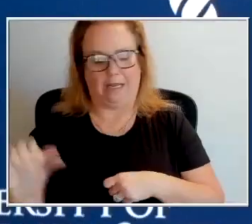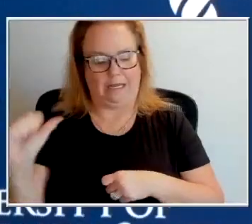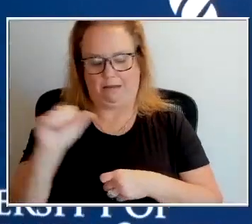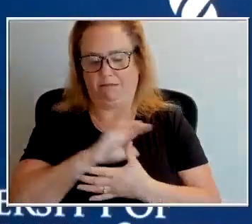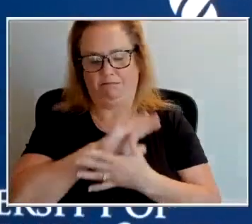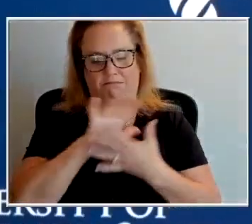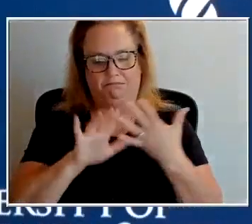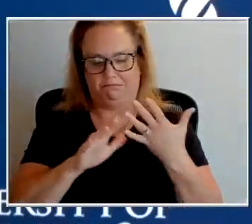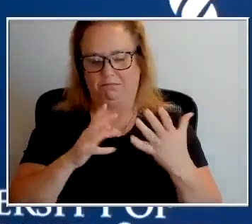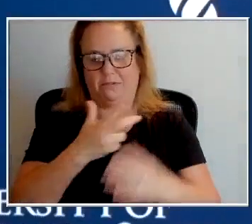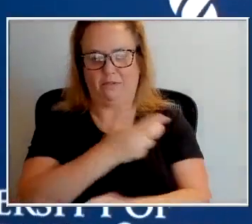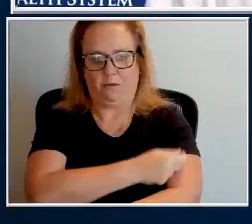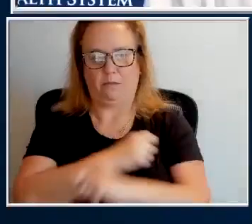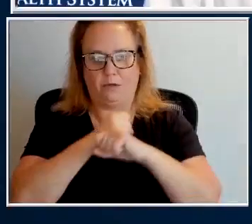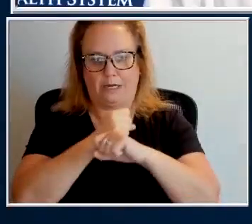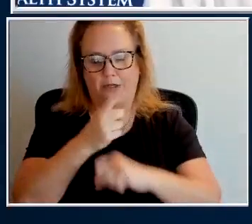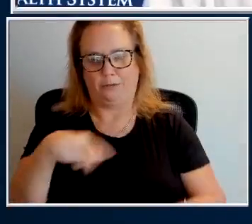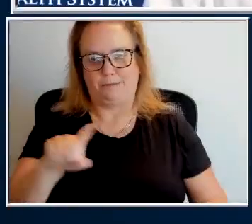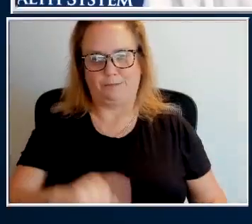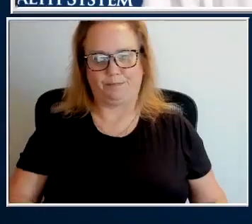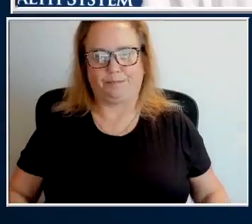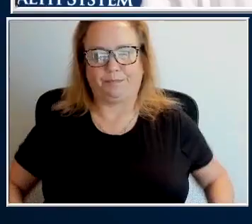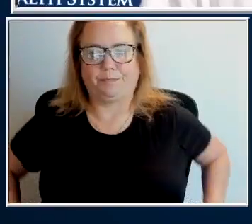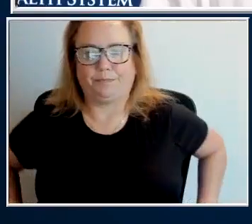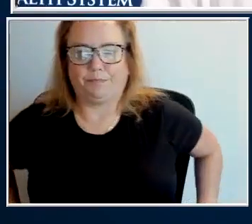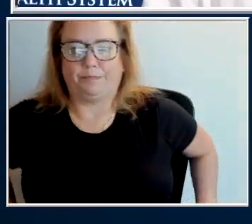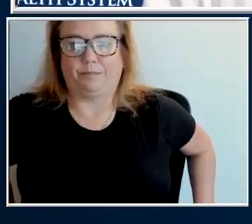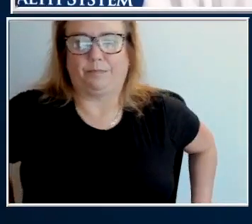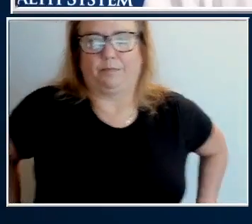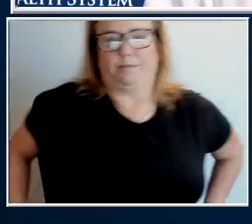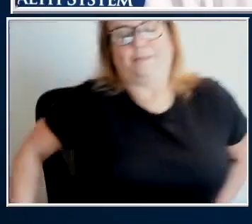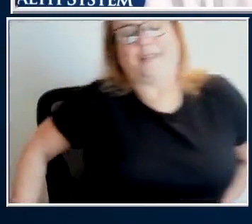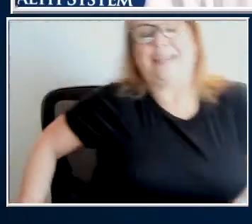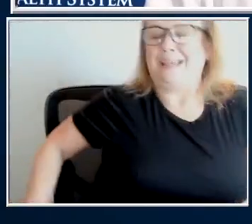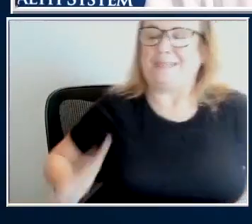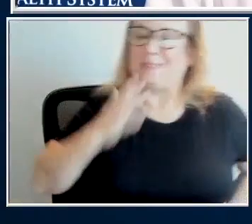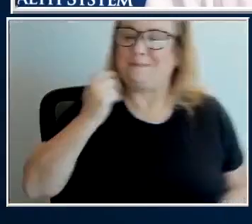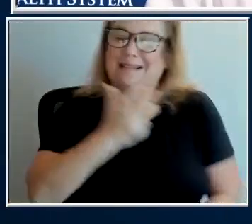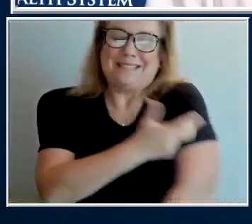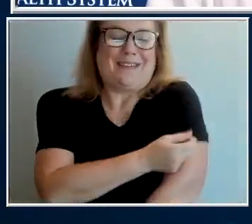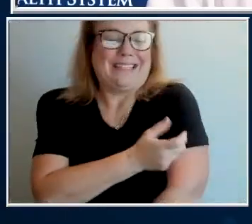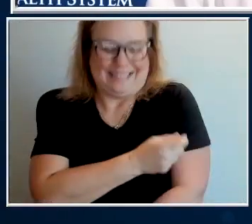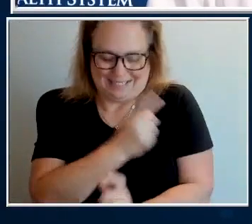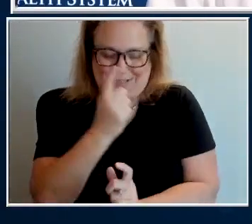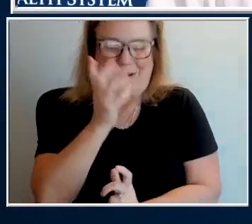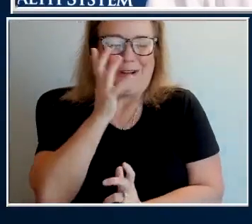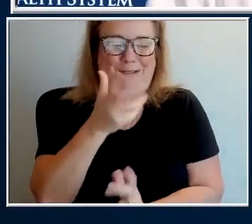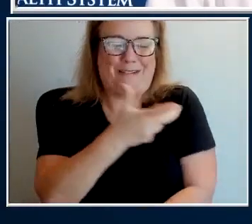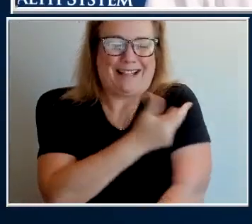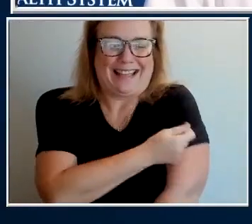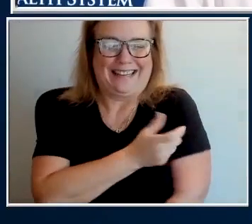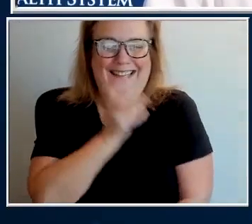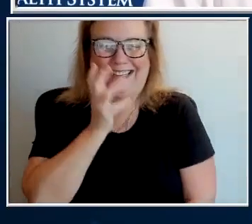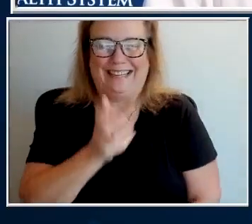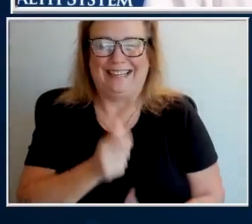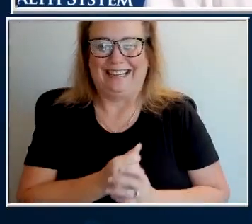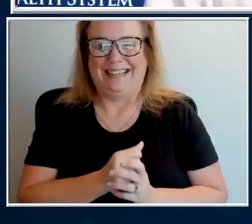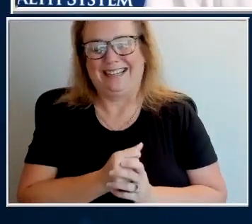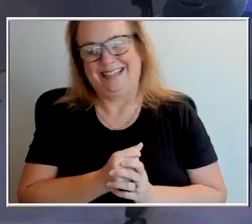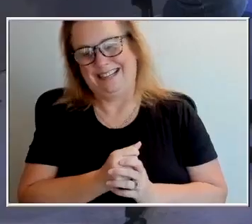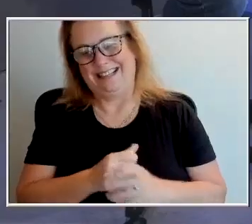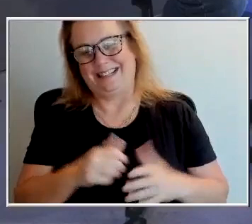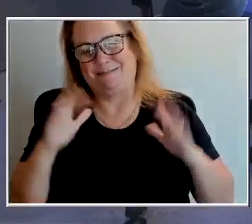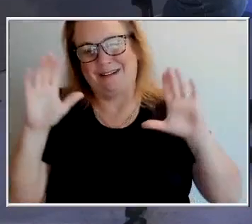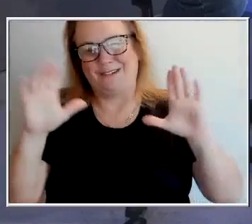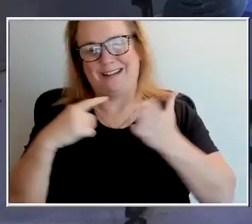be protective for you. I think the best one is the one you're going to get. Absolutely. That's Absolutely. The best one to do. Hey, this has been a great discussion.